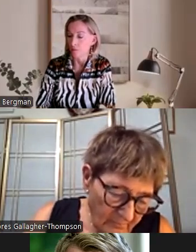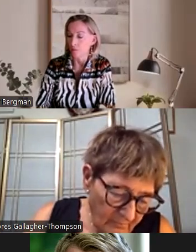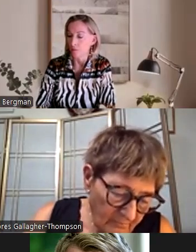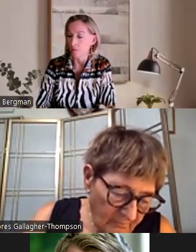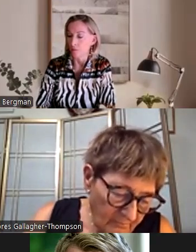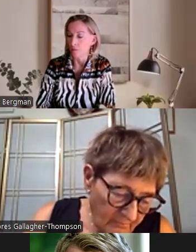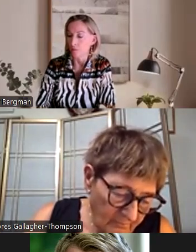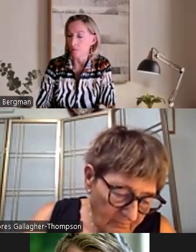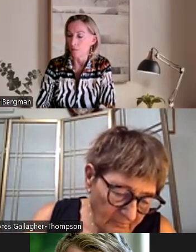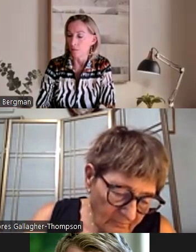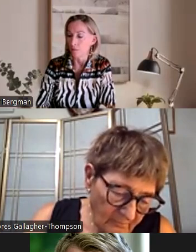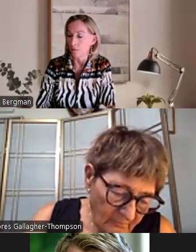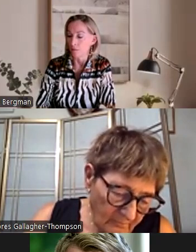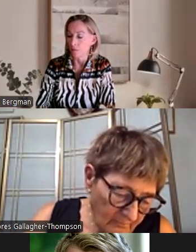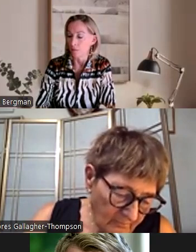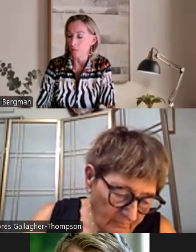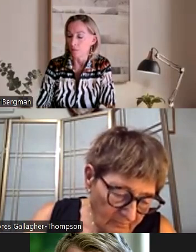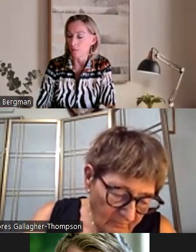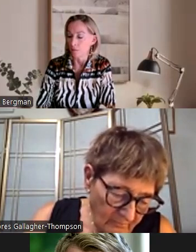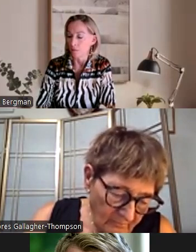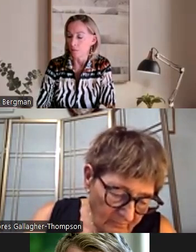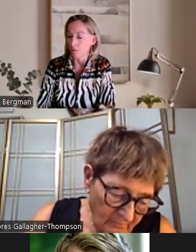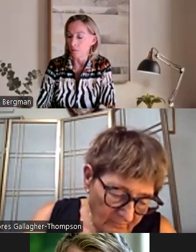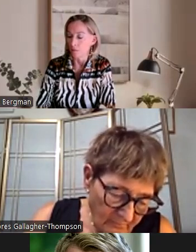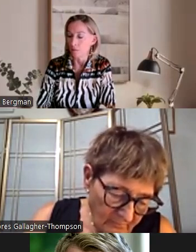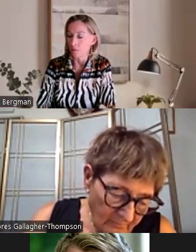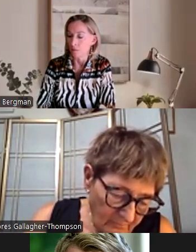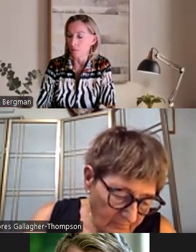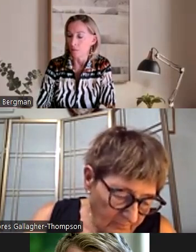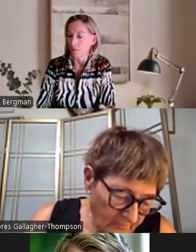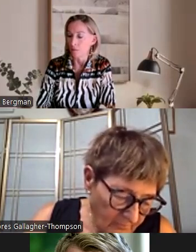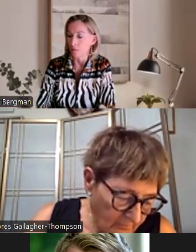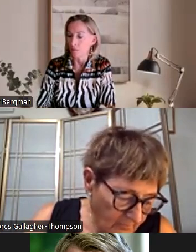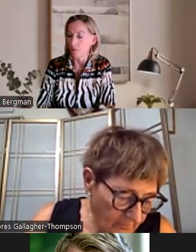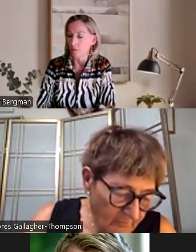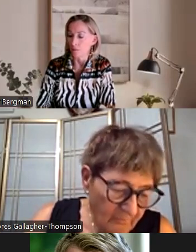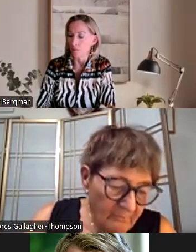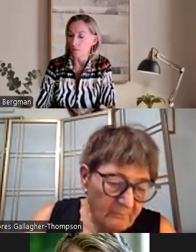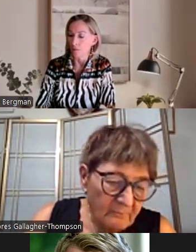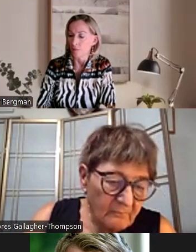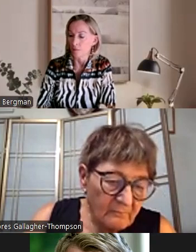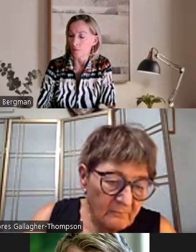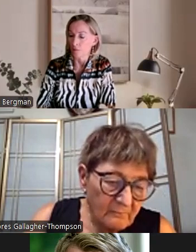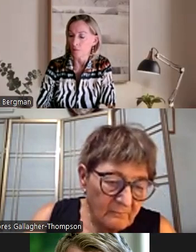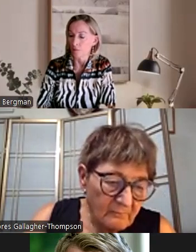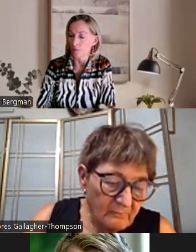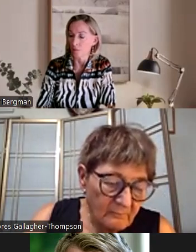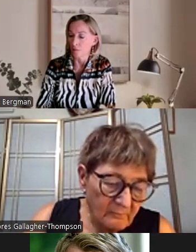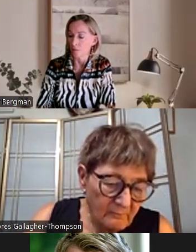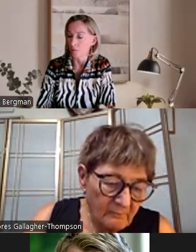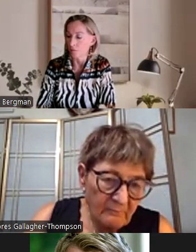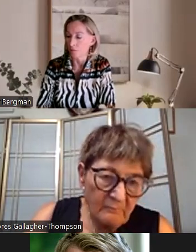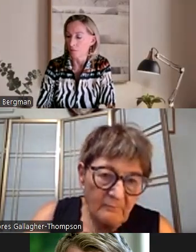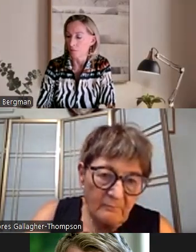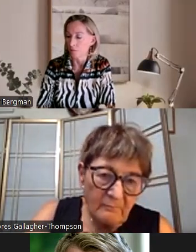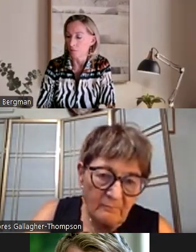only 2 clinics in California that routinely see such folks. There's ours at UC San Diego, and there's one at